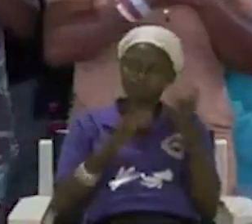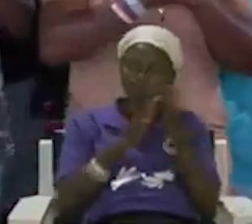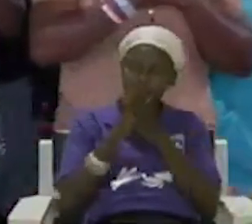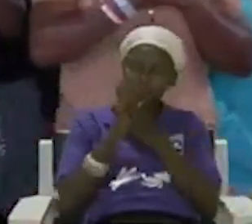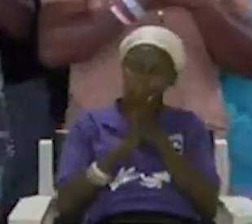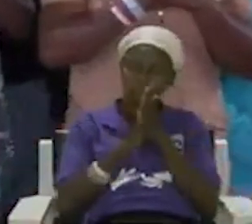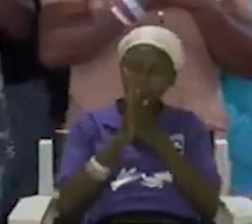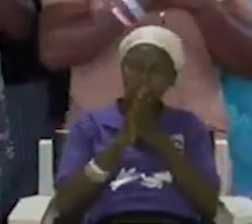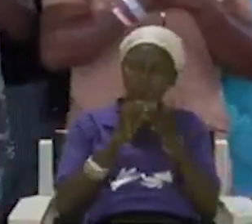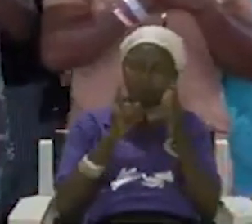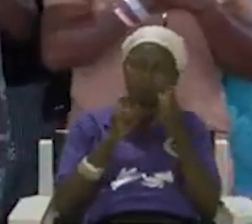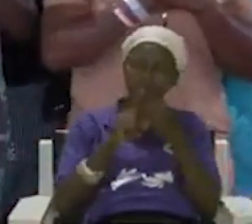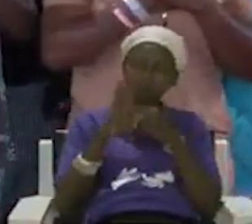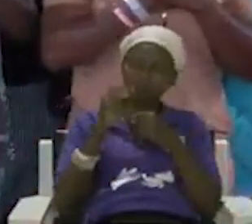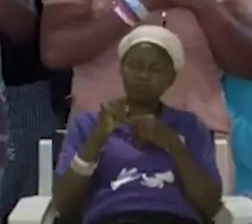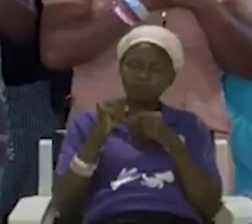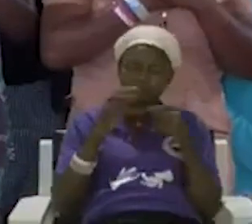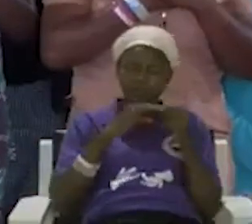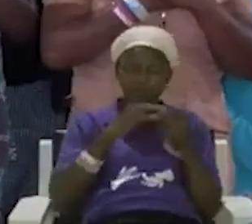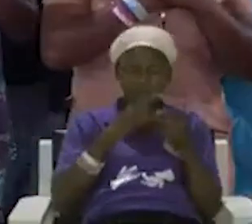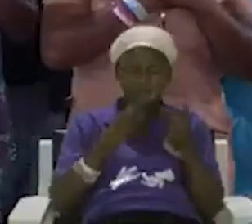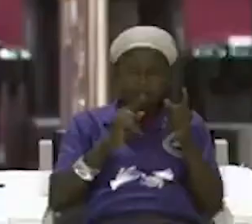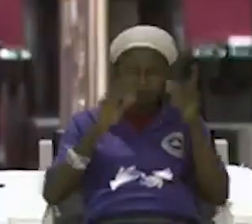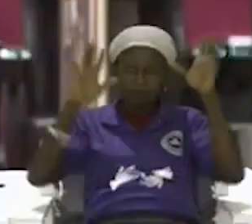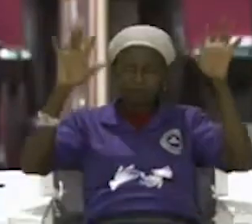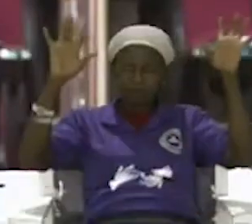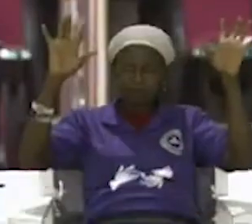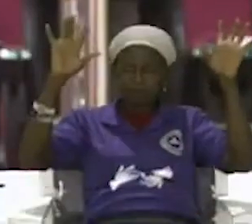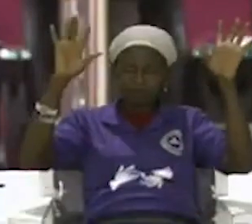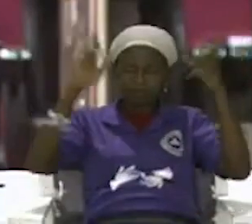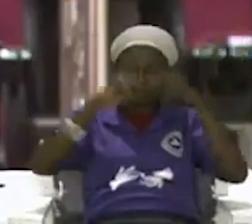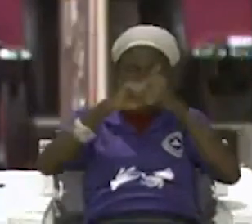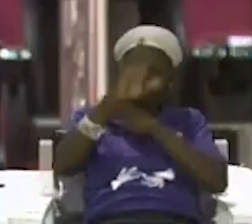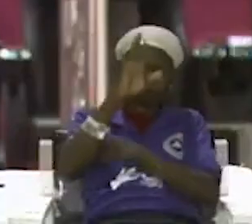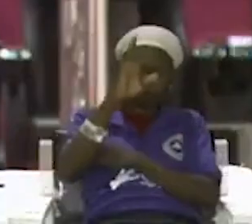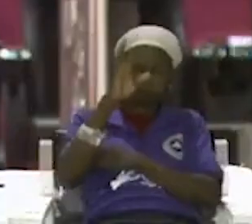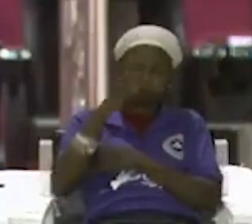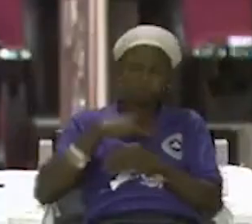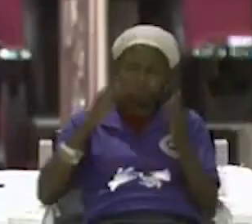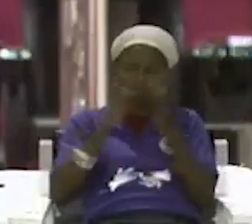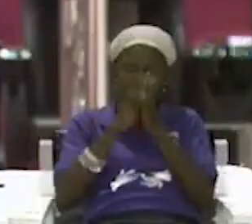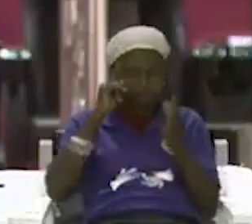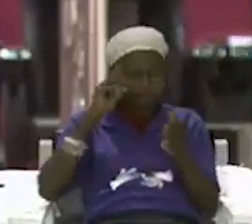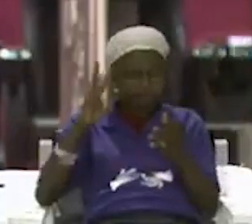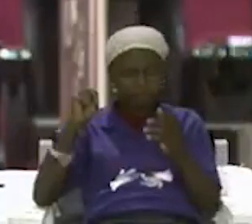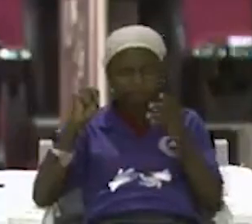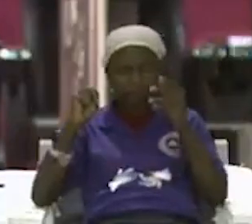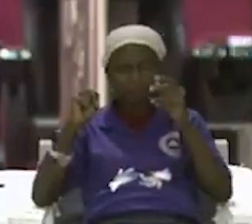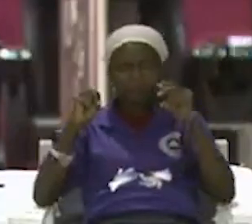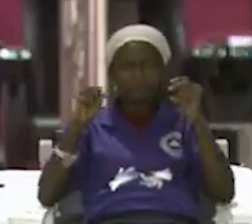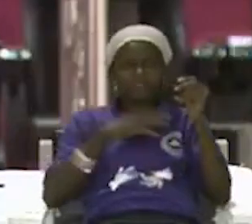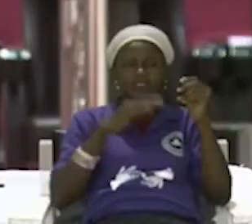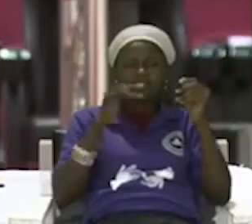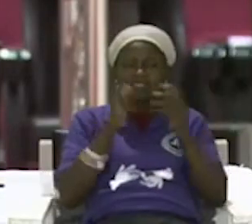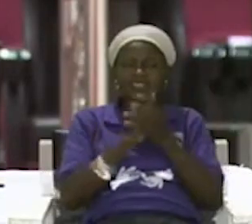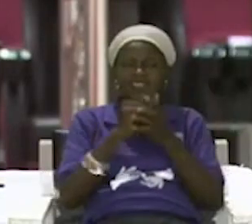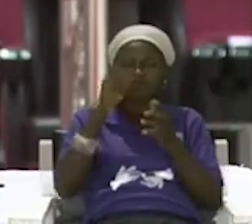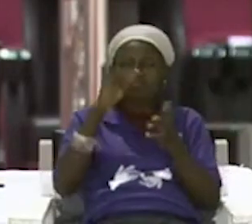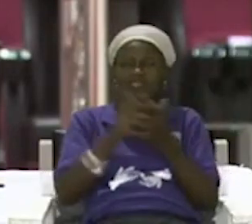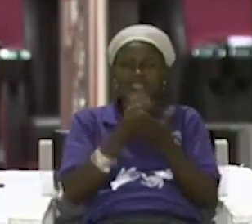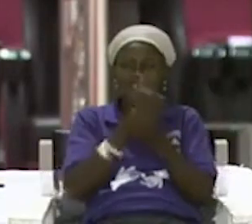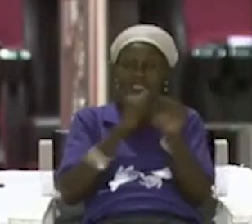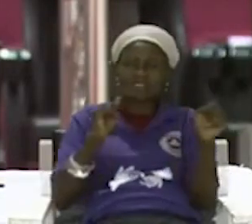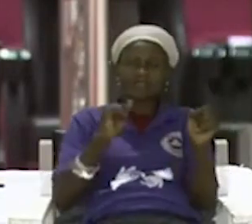Cry to him. And the rest of us, please, let's stretch our hands towards these people and intercede for them. And pray that the one who saved our